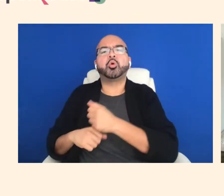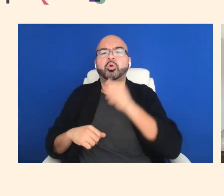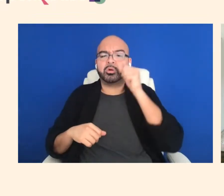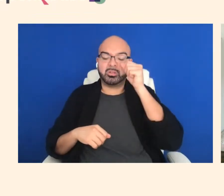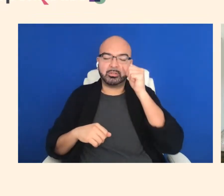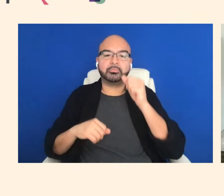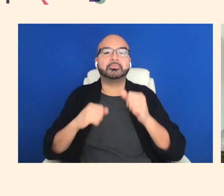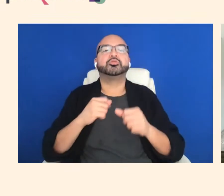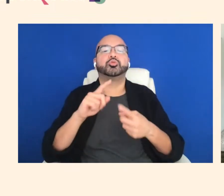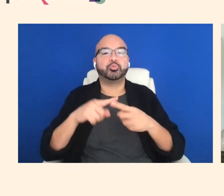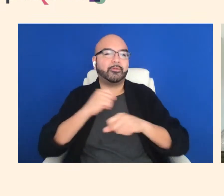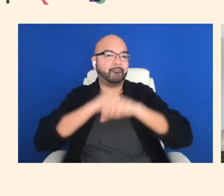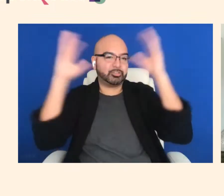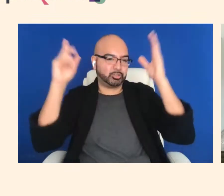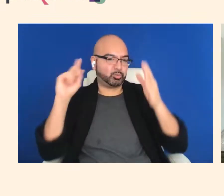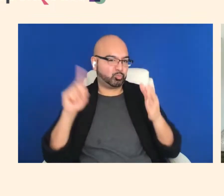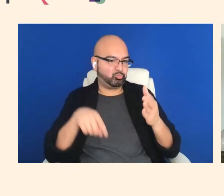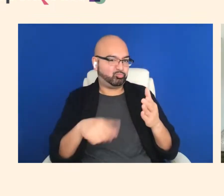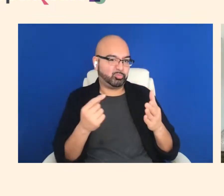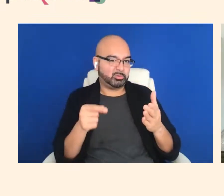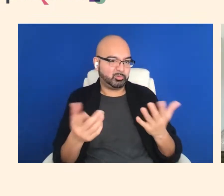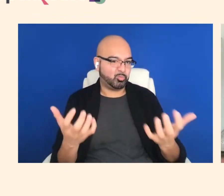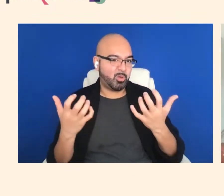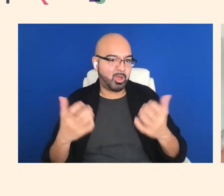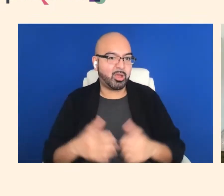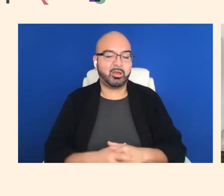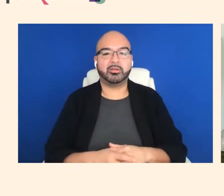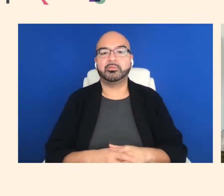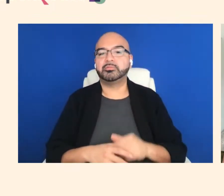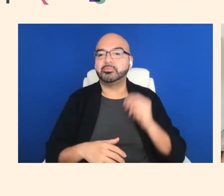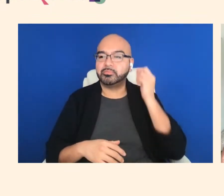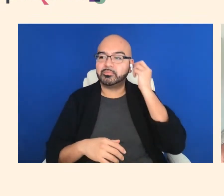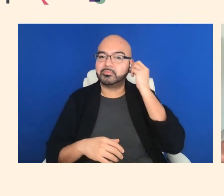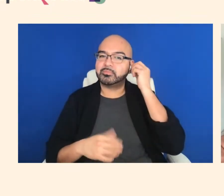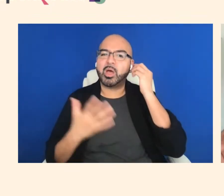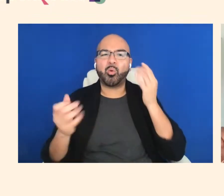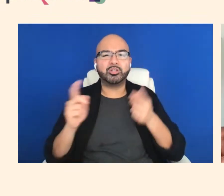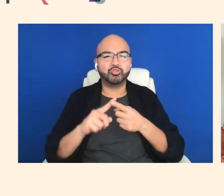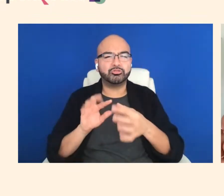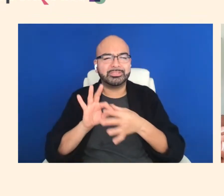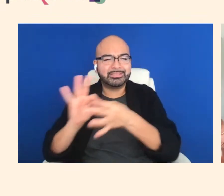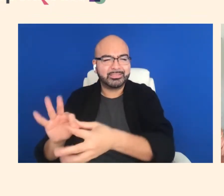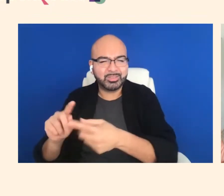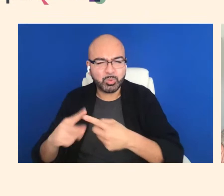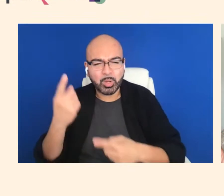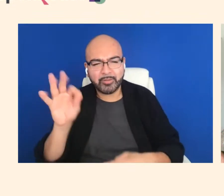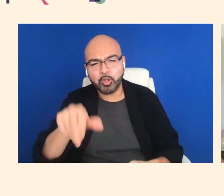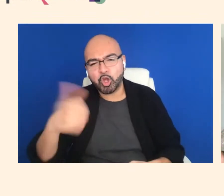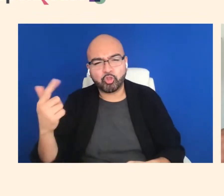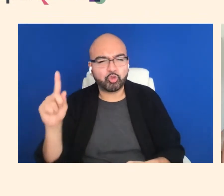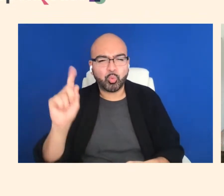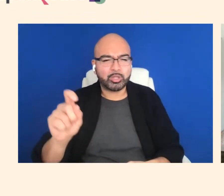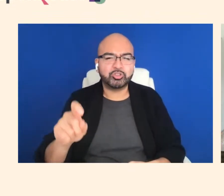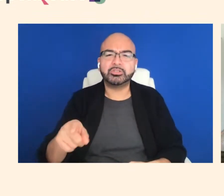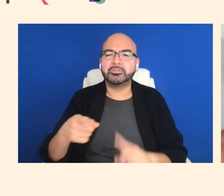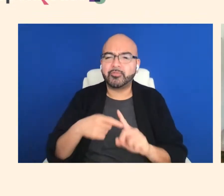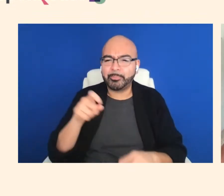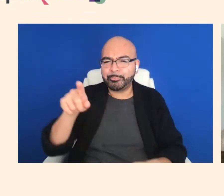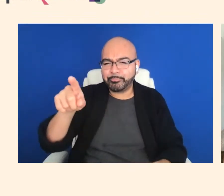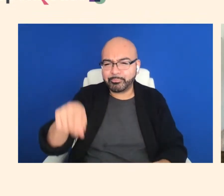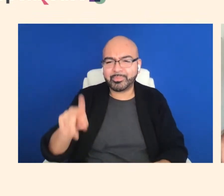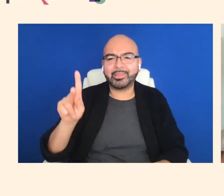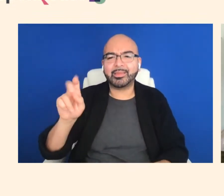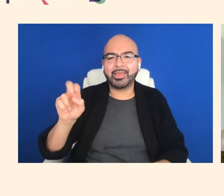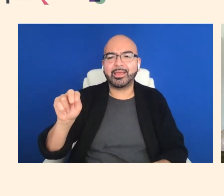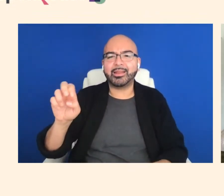it. And I want to fold that into one of your other questions from Kenneth, from